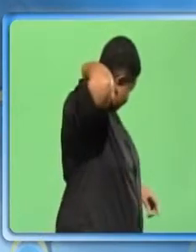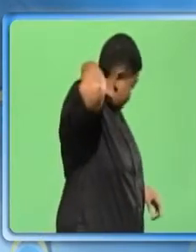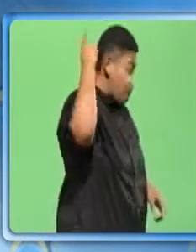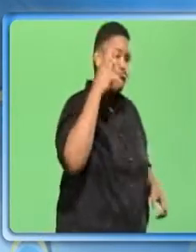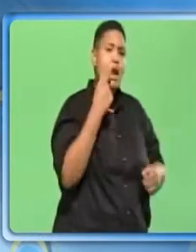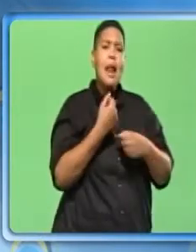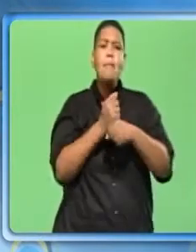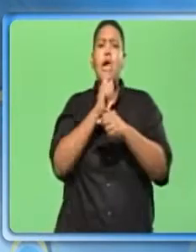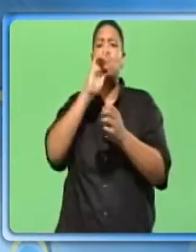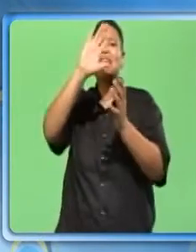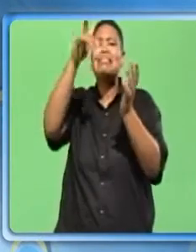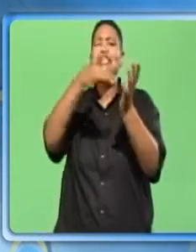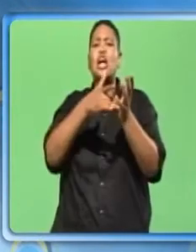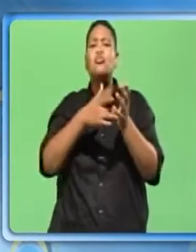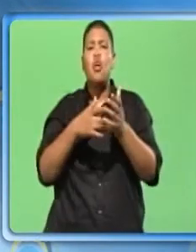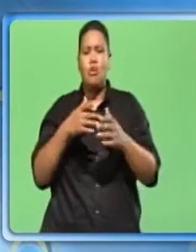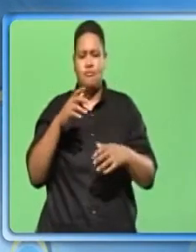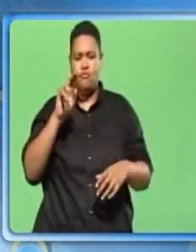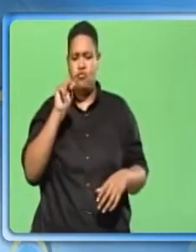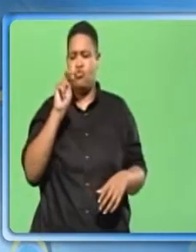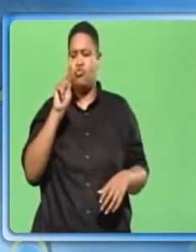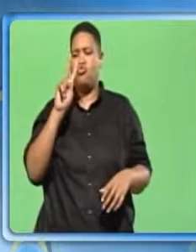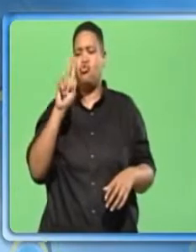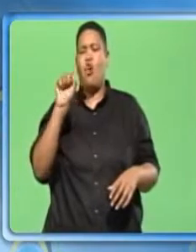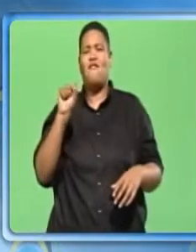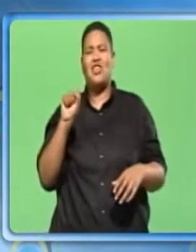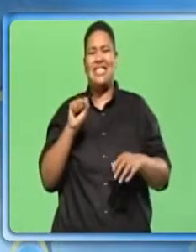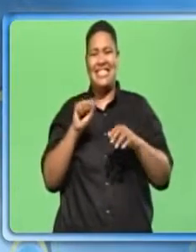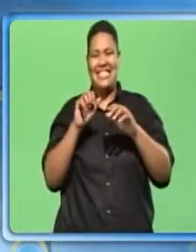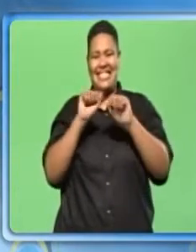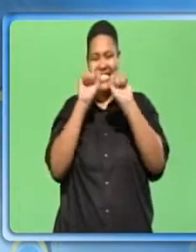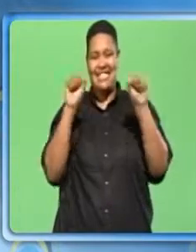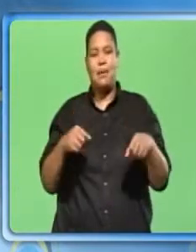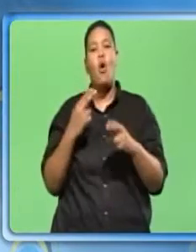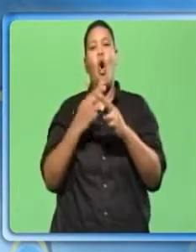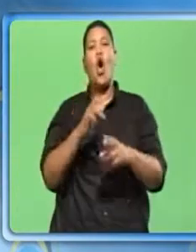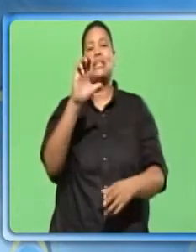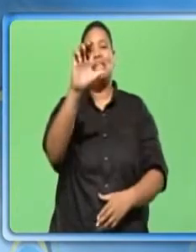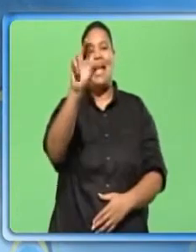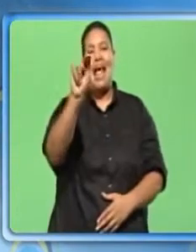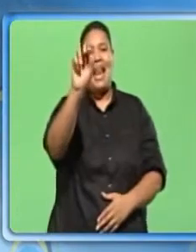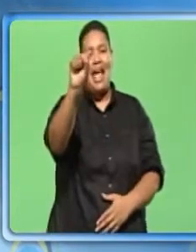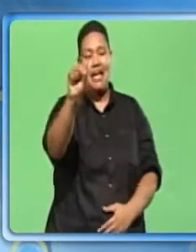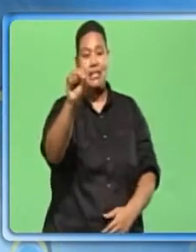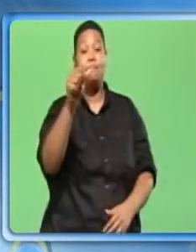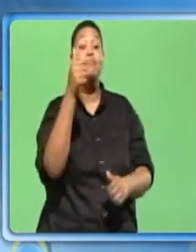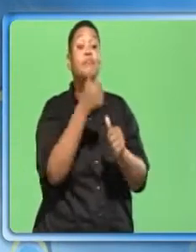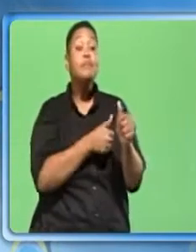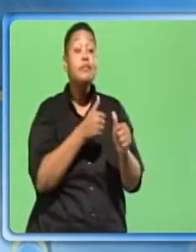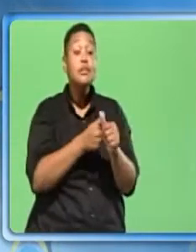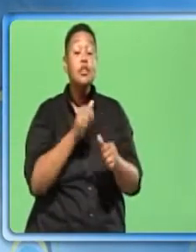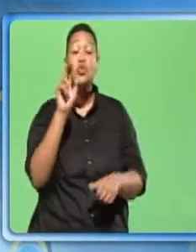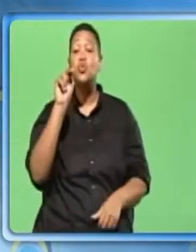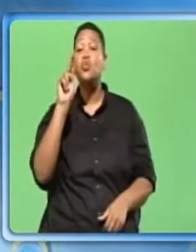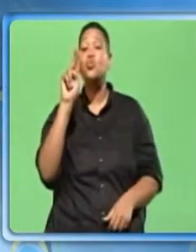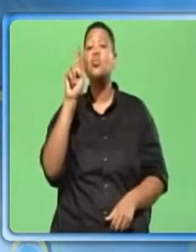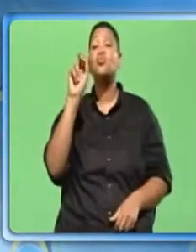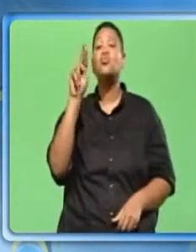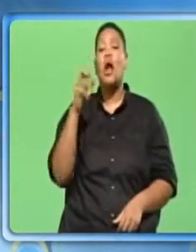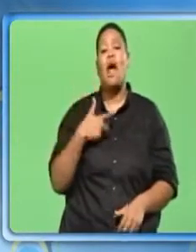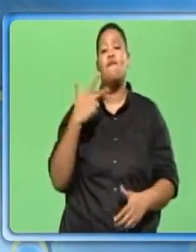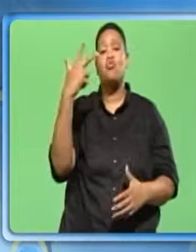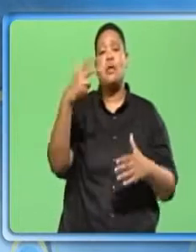up the central nervous system, the CNS. Each neuron or nerve cell has 3 basic